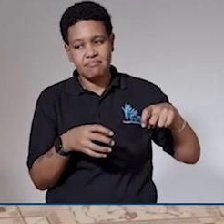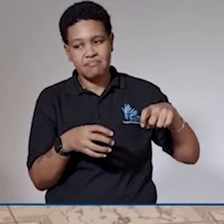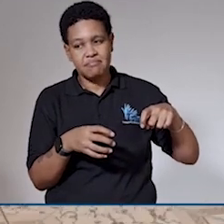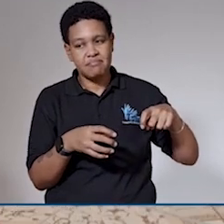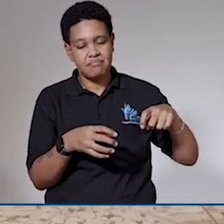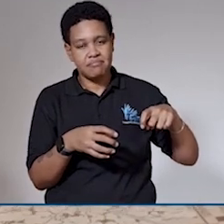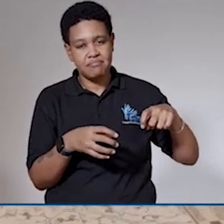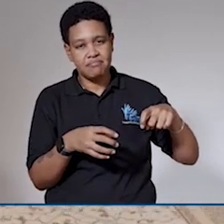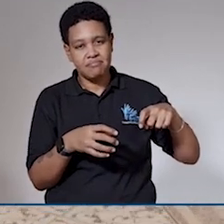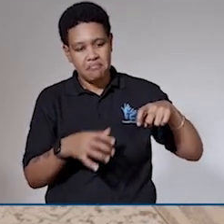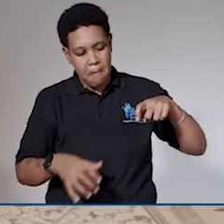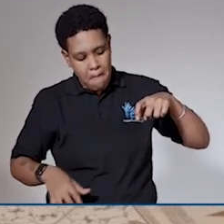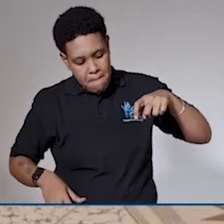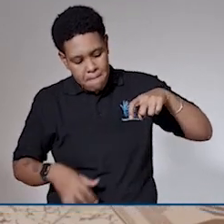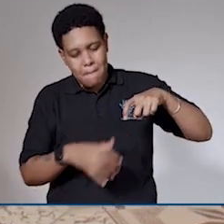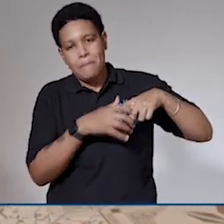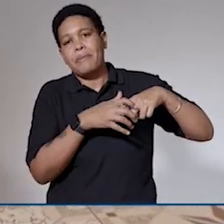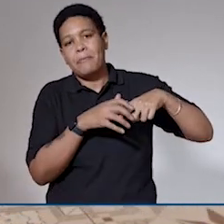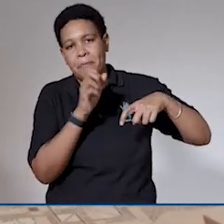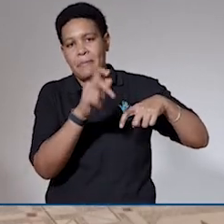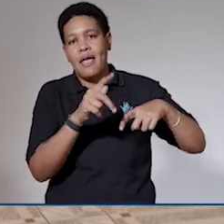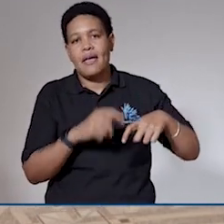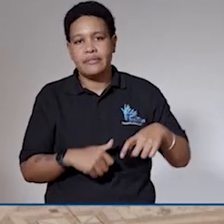Puts it back on.